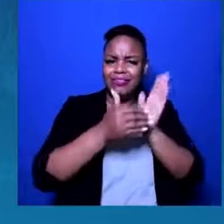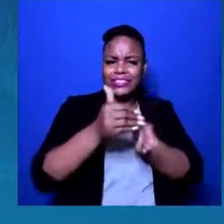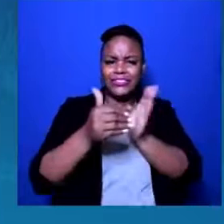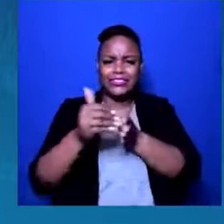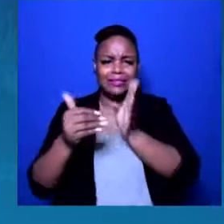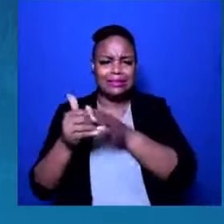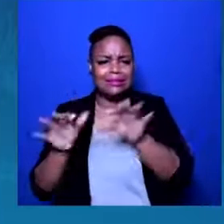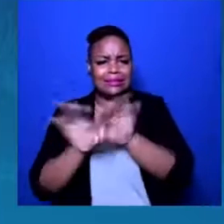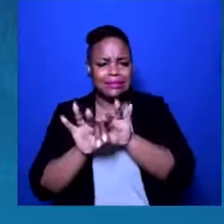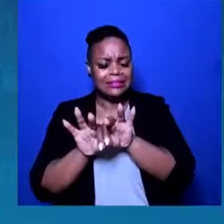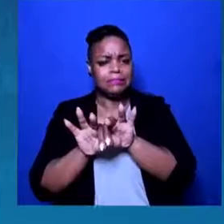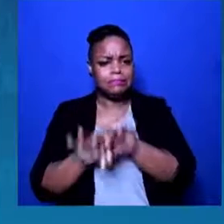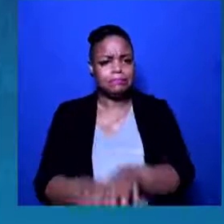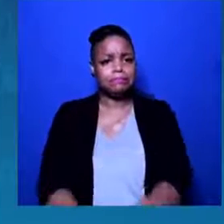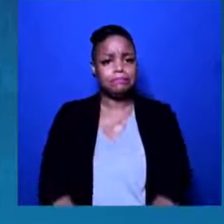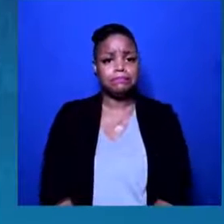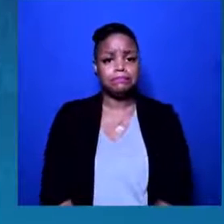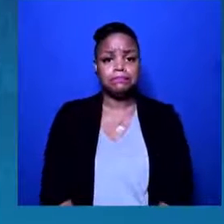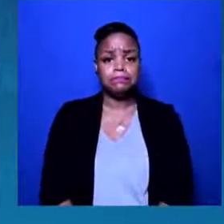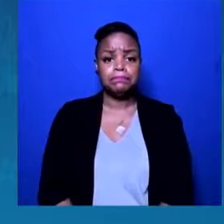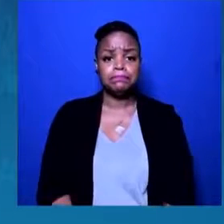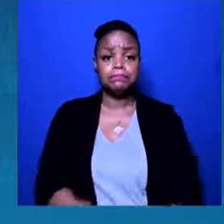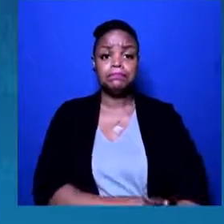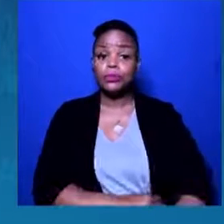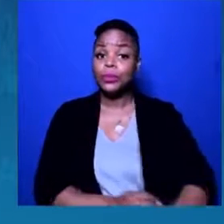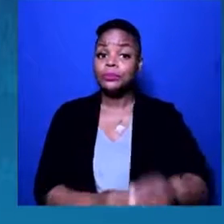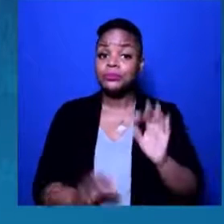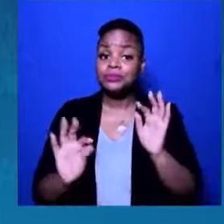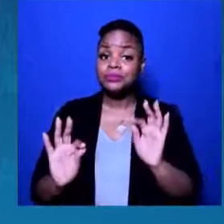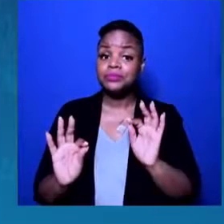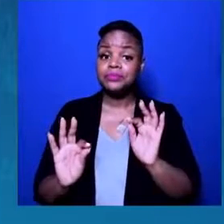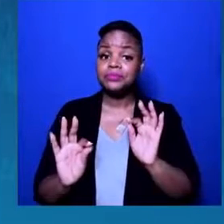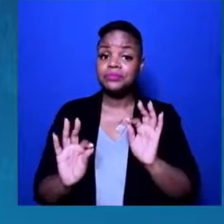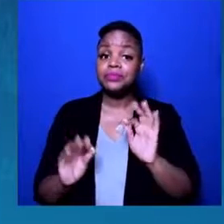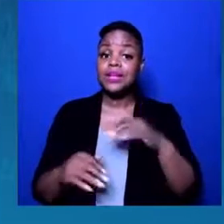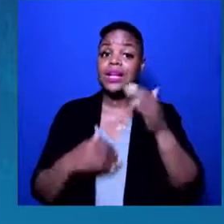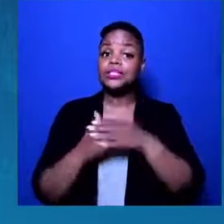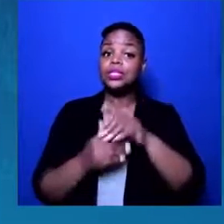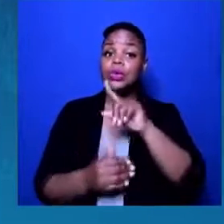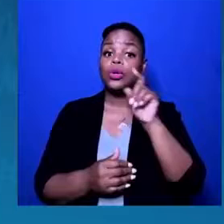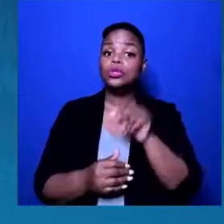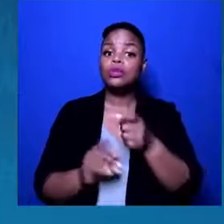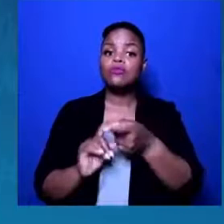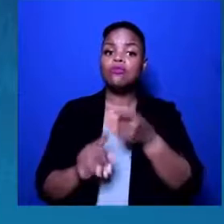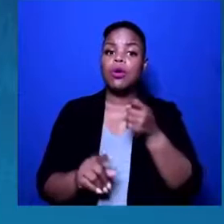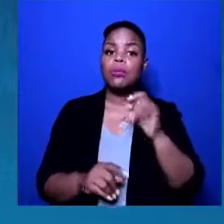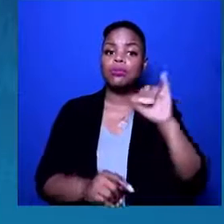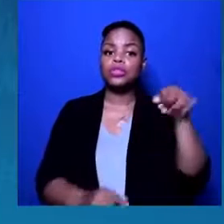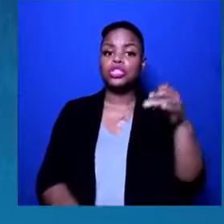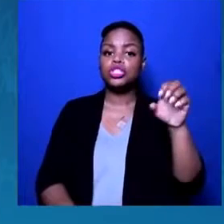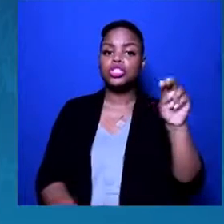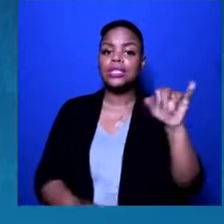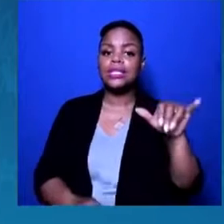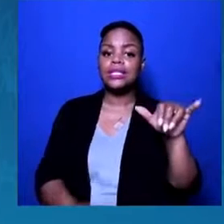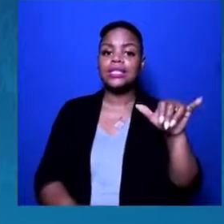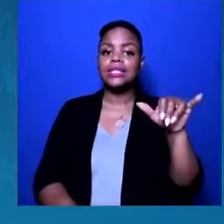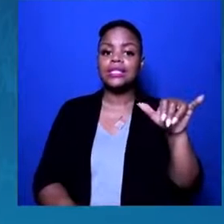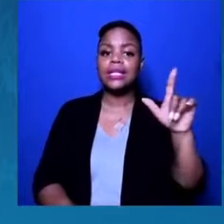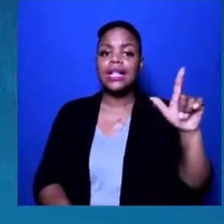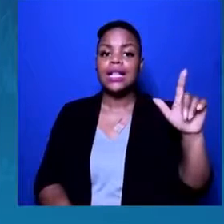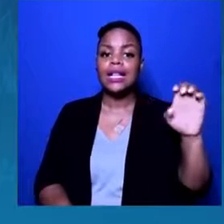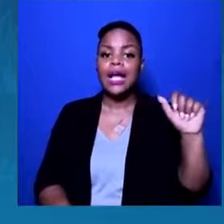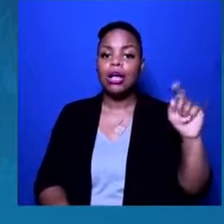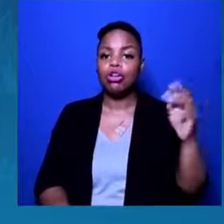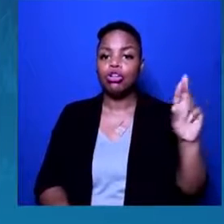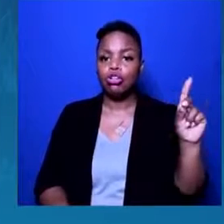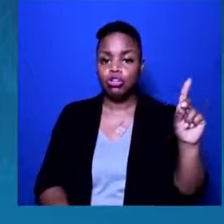Thank you. Our next question will come from Jenny Leonard from Bloomberg. Thank you, Madam Vice President. You spent part of your day today,